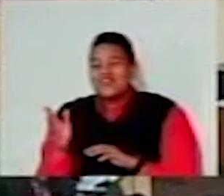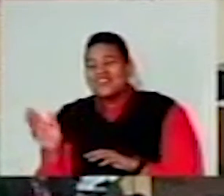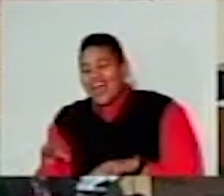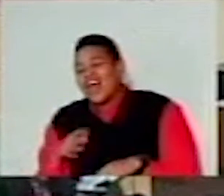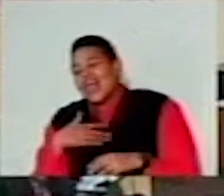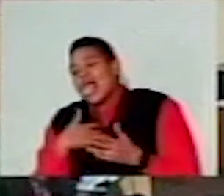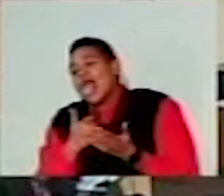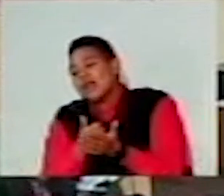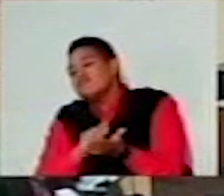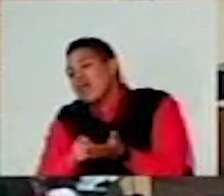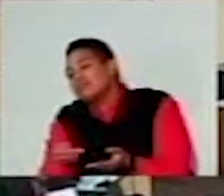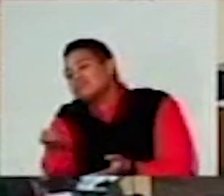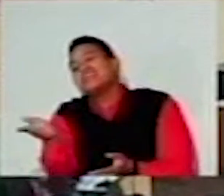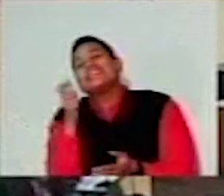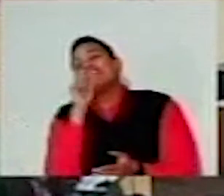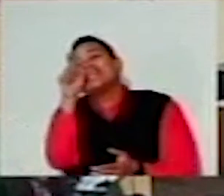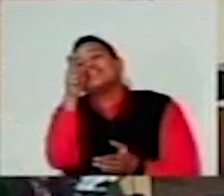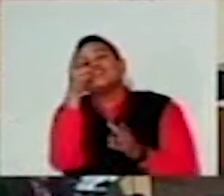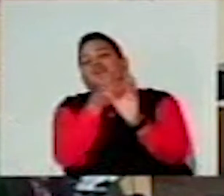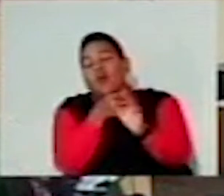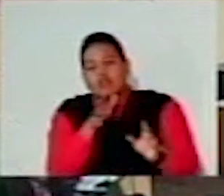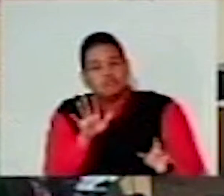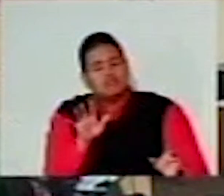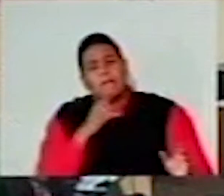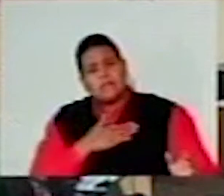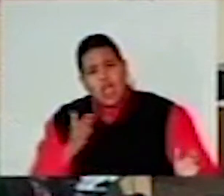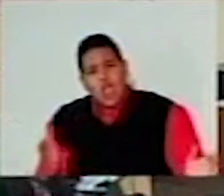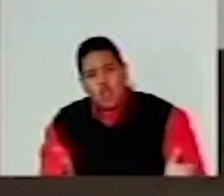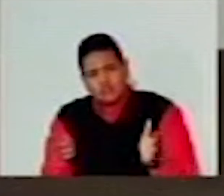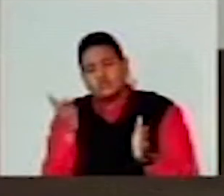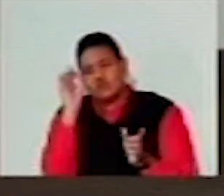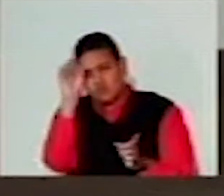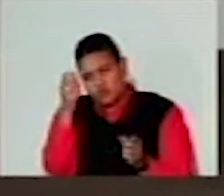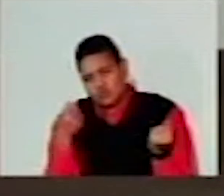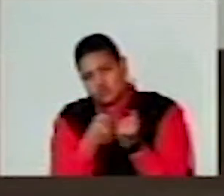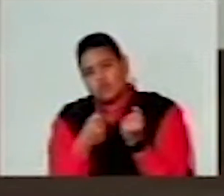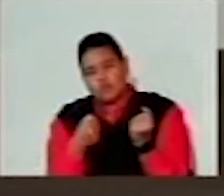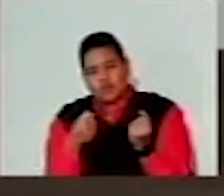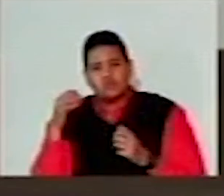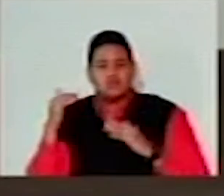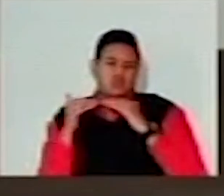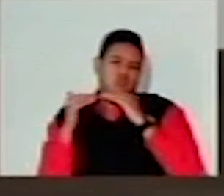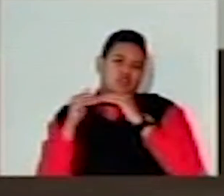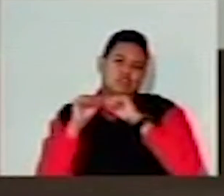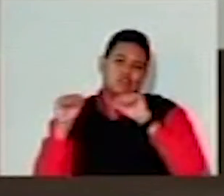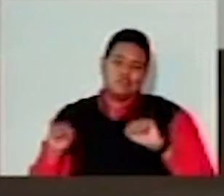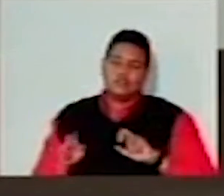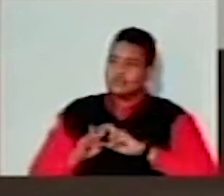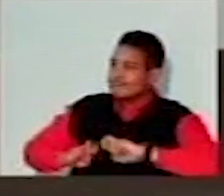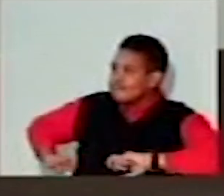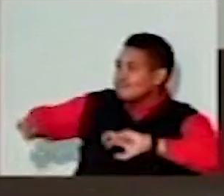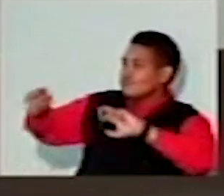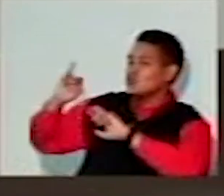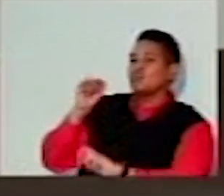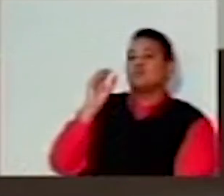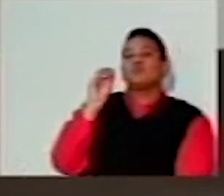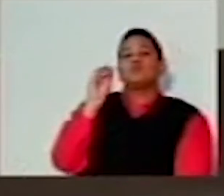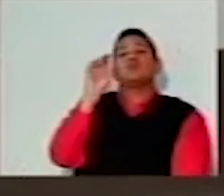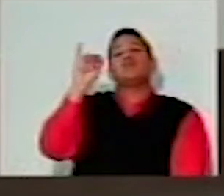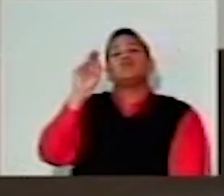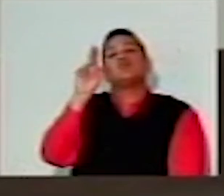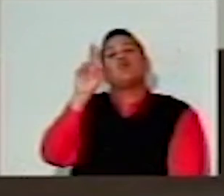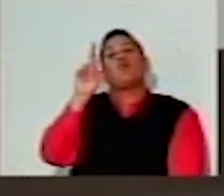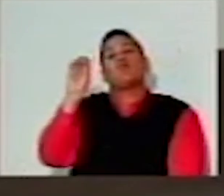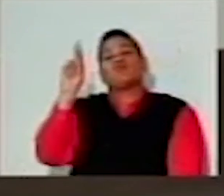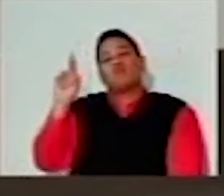serving. Indeed, encourage them to serve as jurors. And in addition, Mr. Speaker, we urge